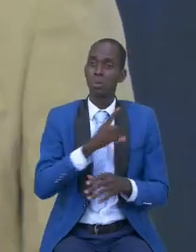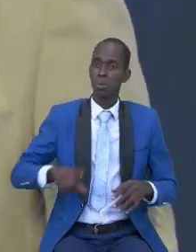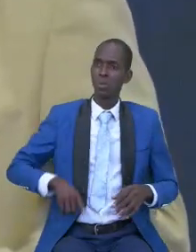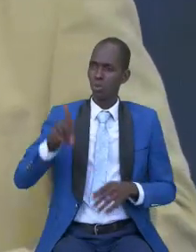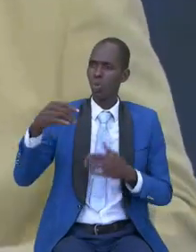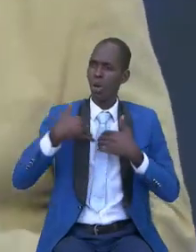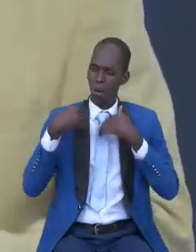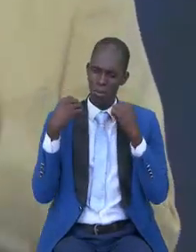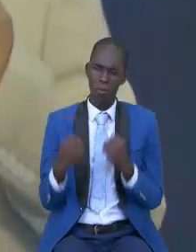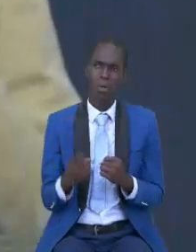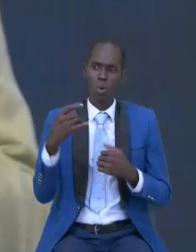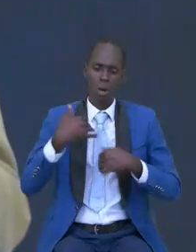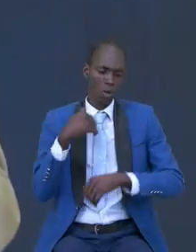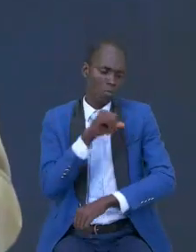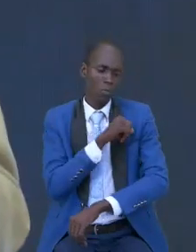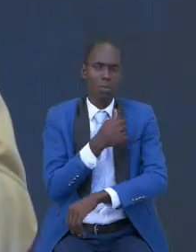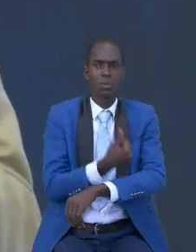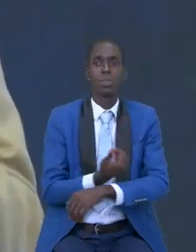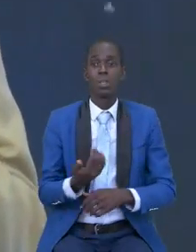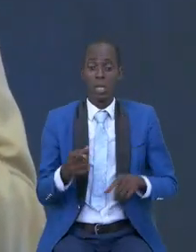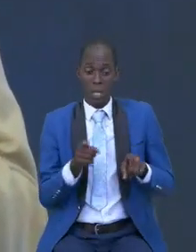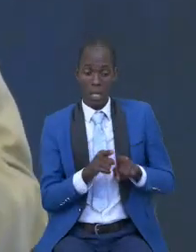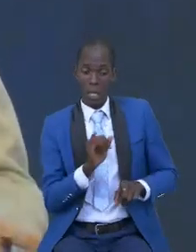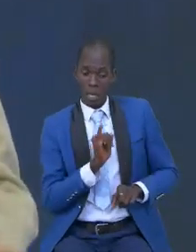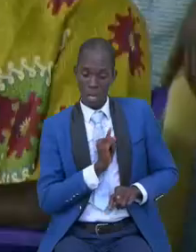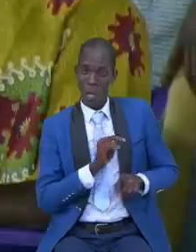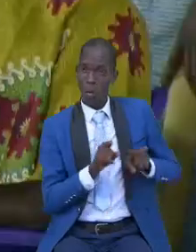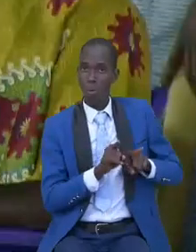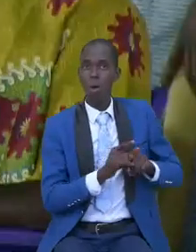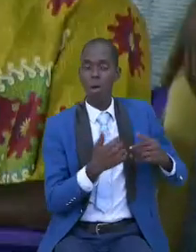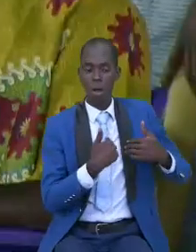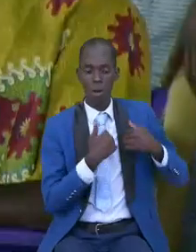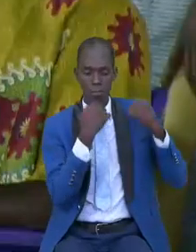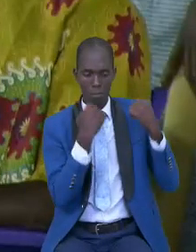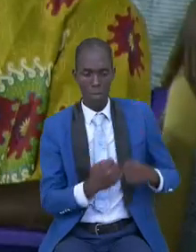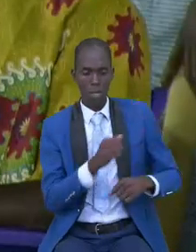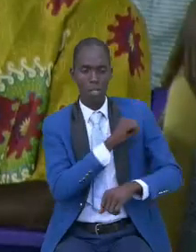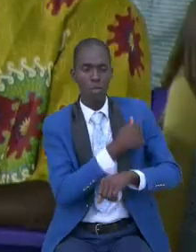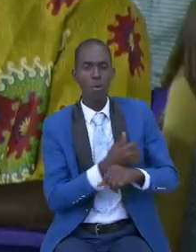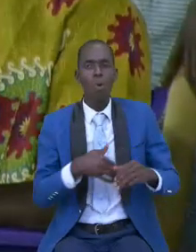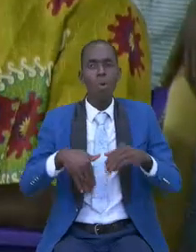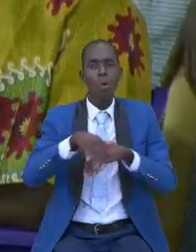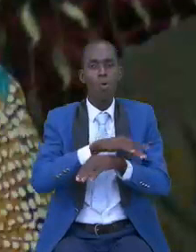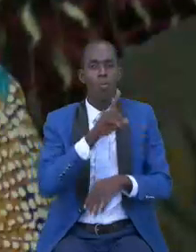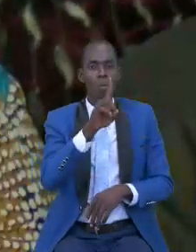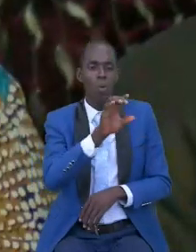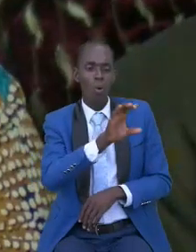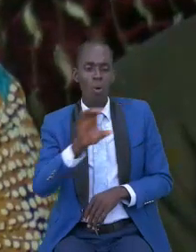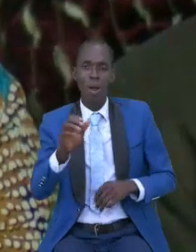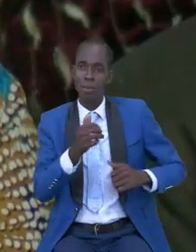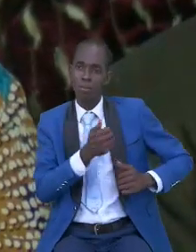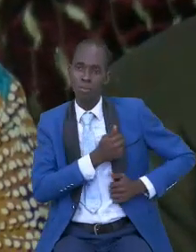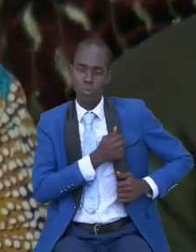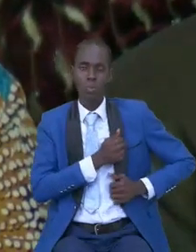have authority. As I have power and authority over 100